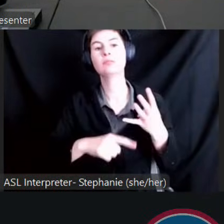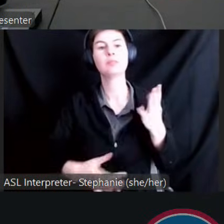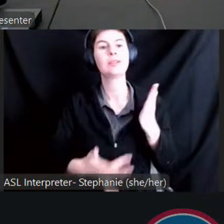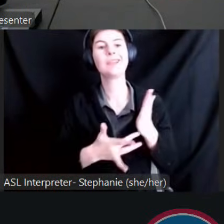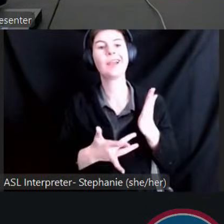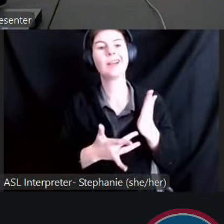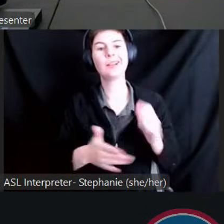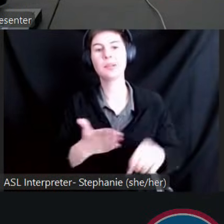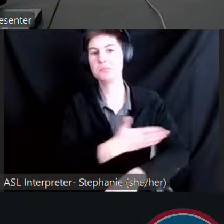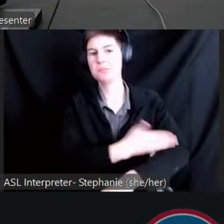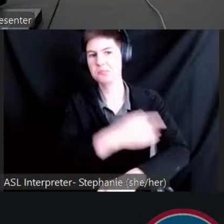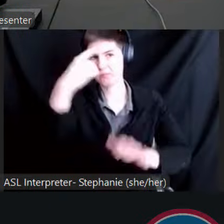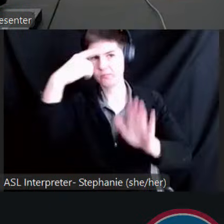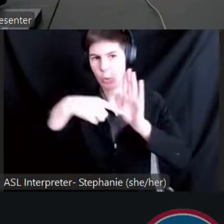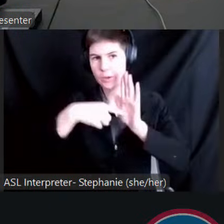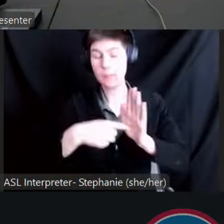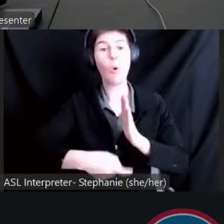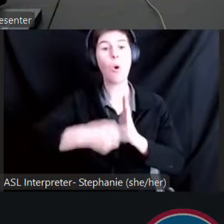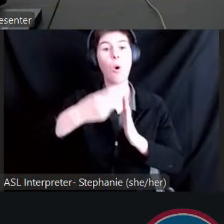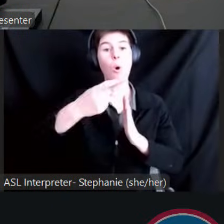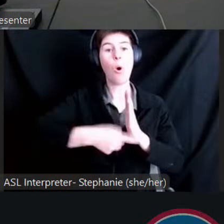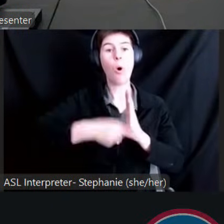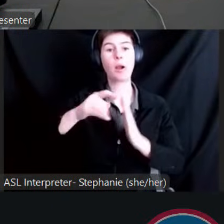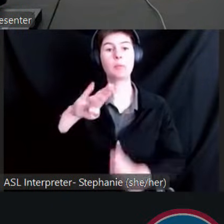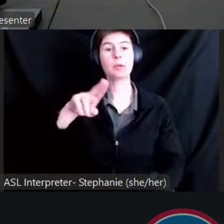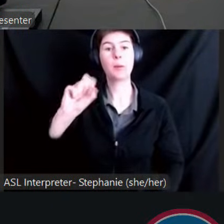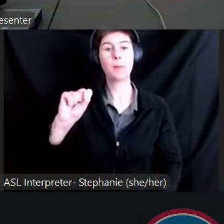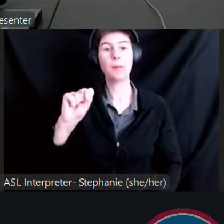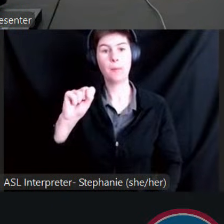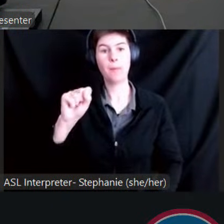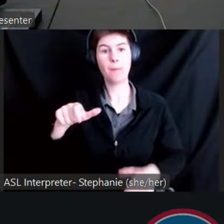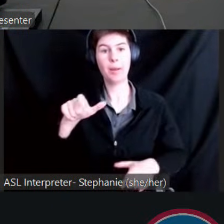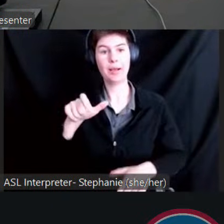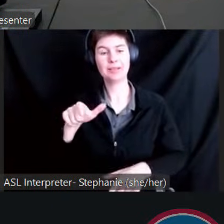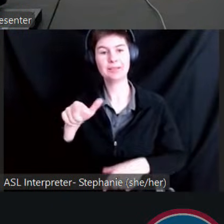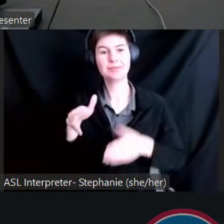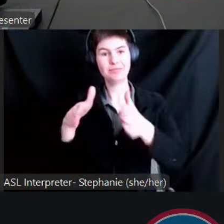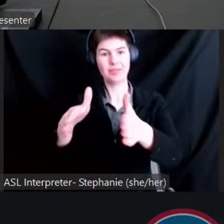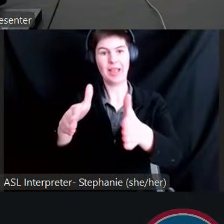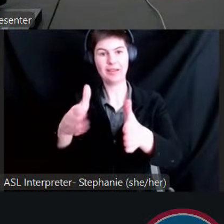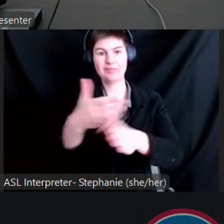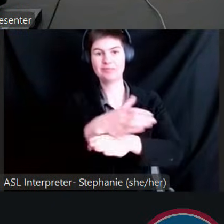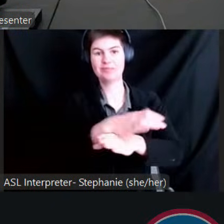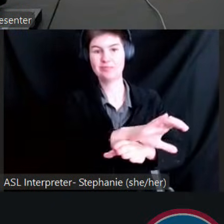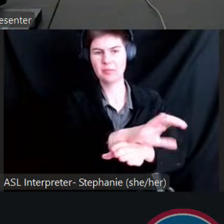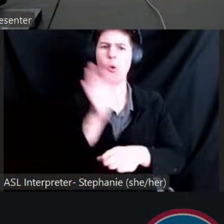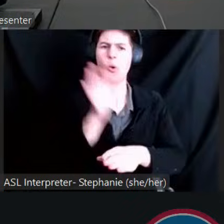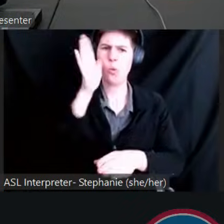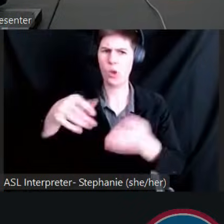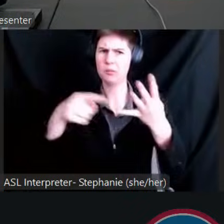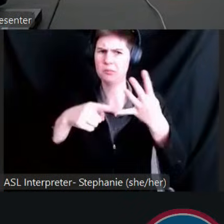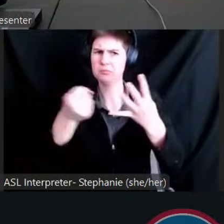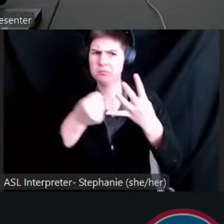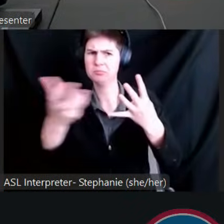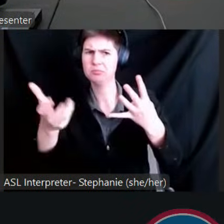would be automated bus lane enforcement. And we'll get to that in a little more detail coming